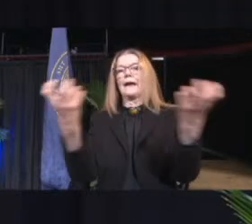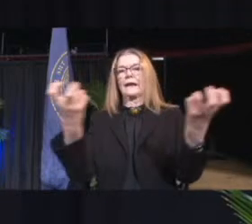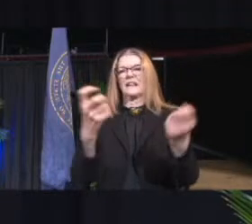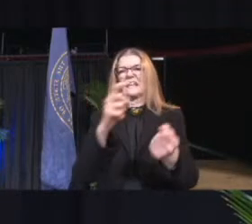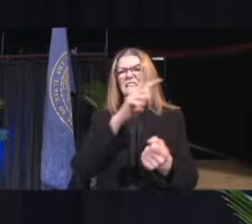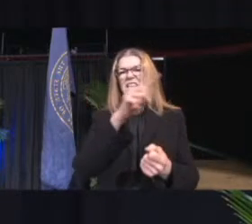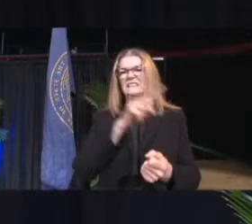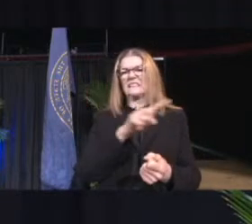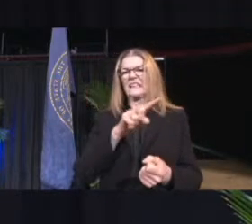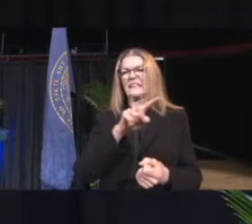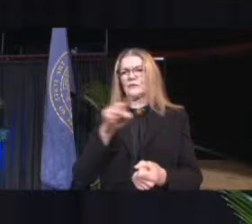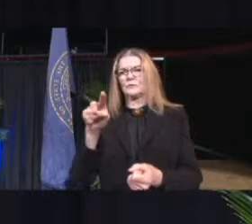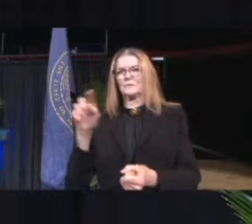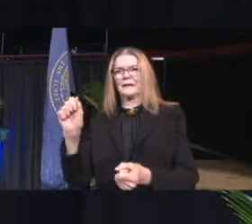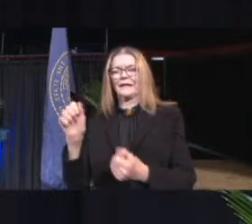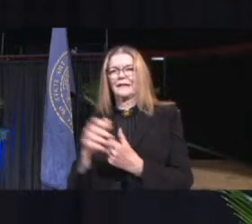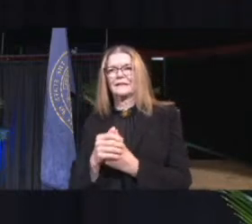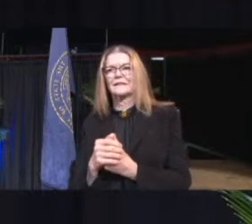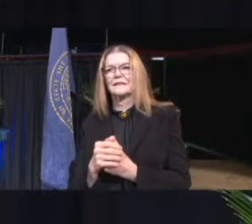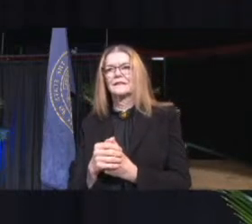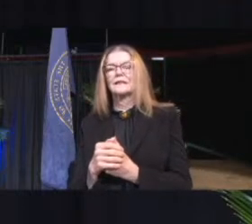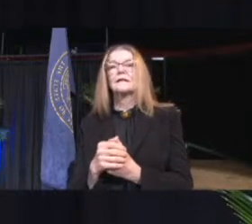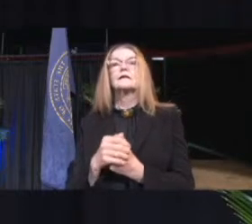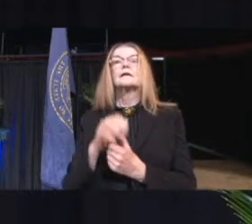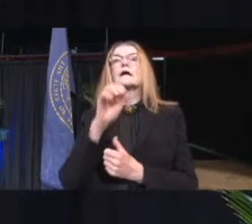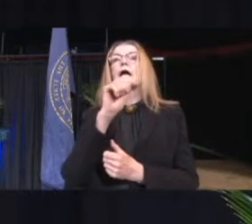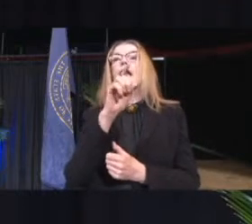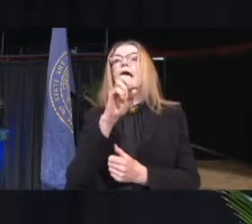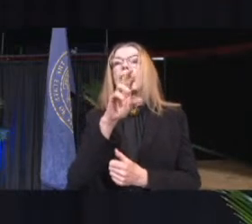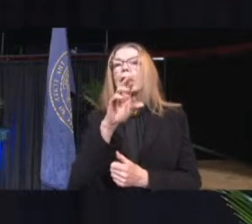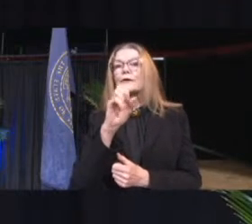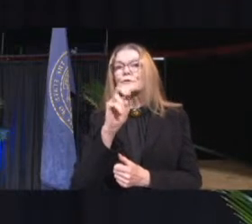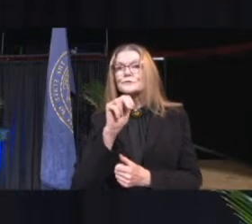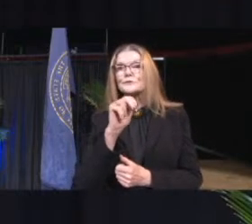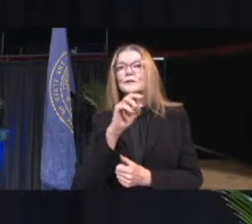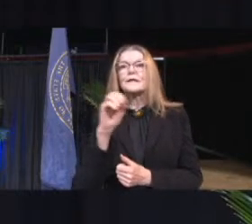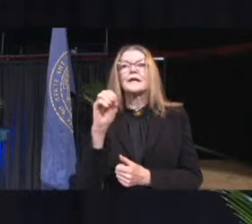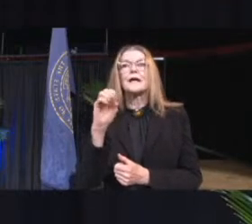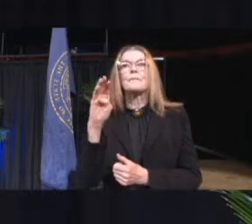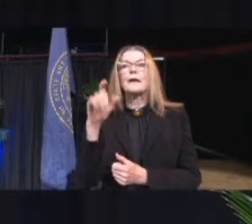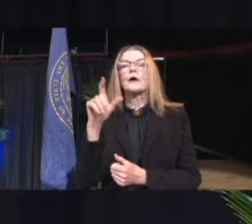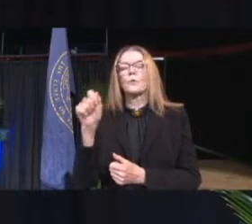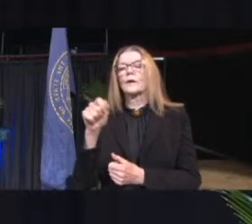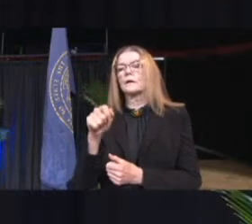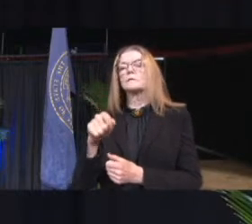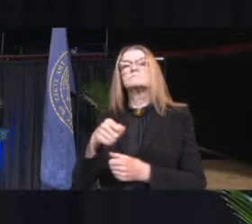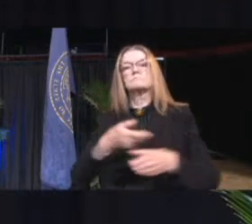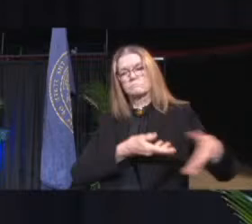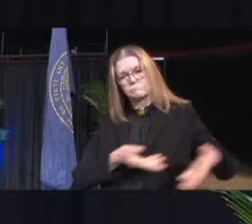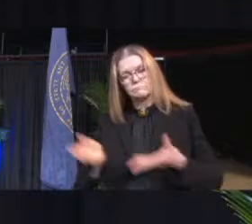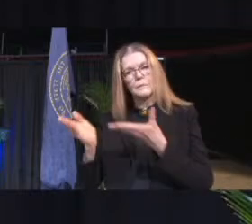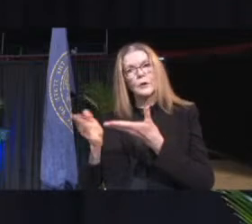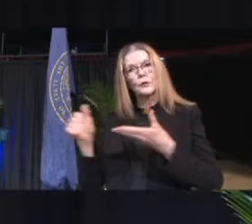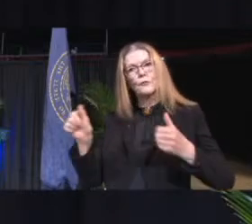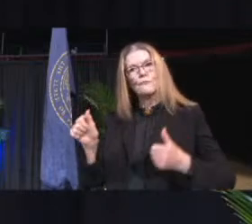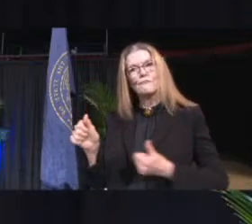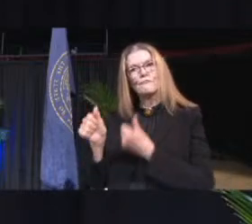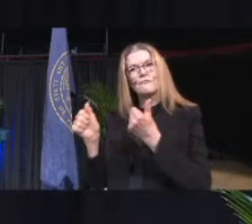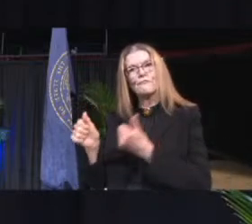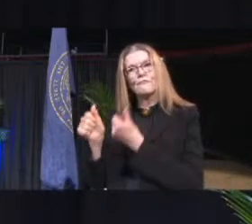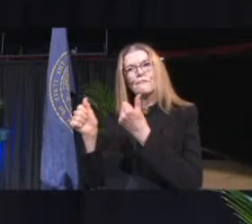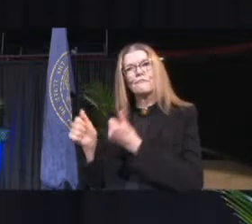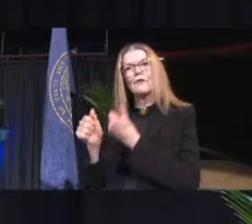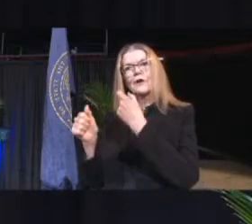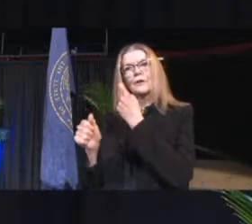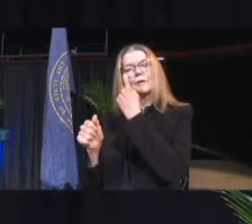front. Miss Anderson and Mr. Bell will release your rows, and you're gonna follow Mr.